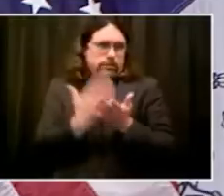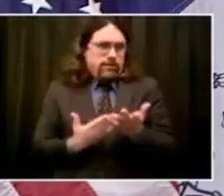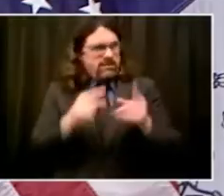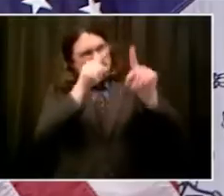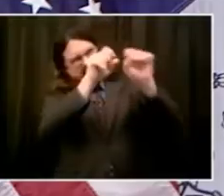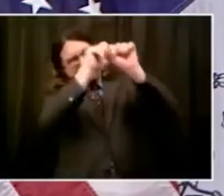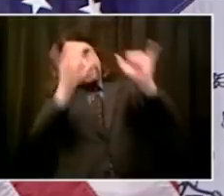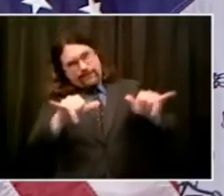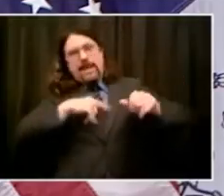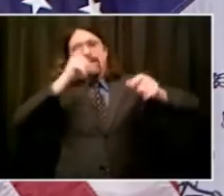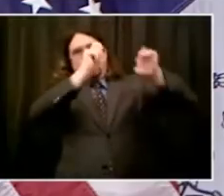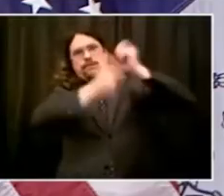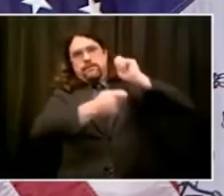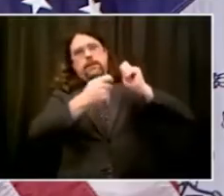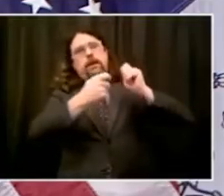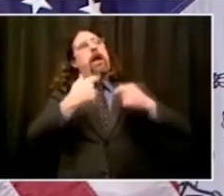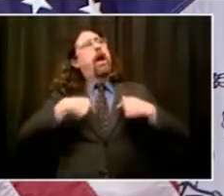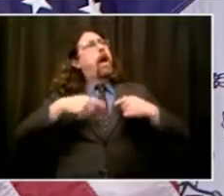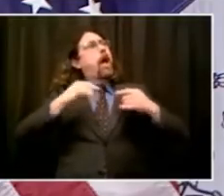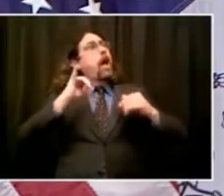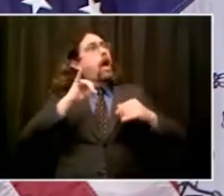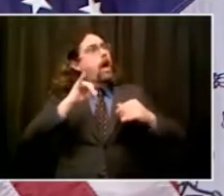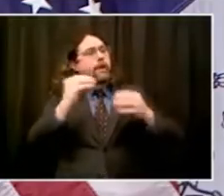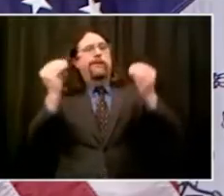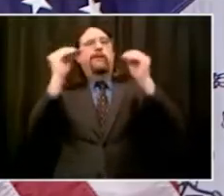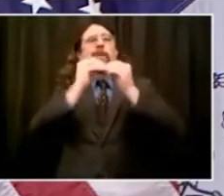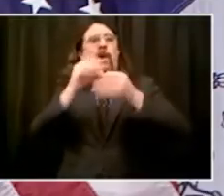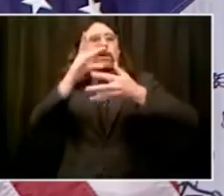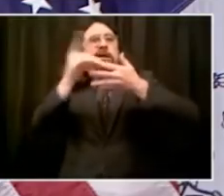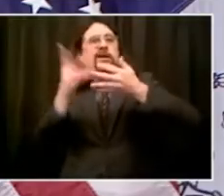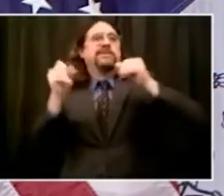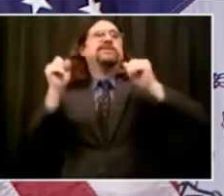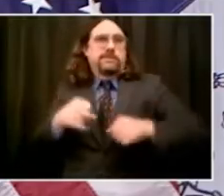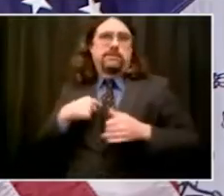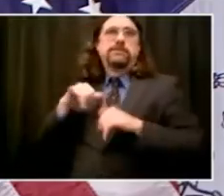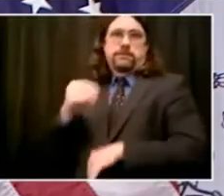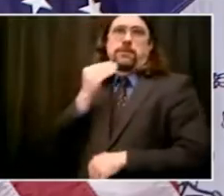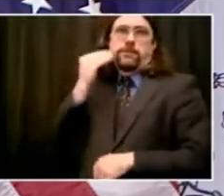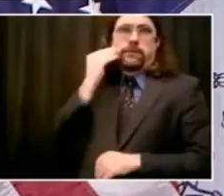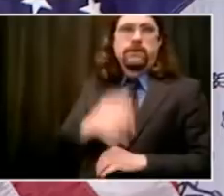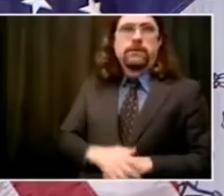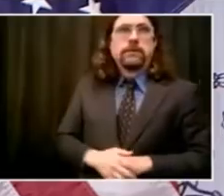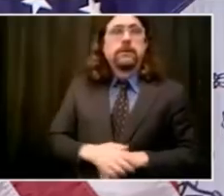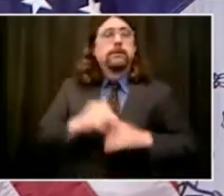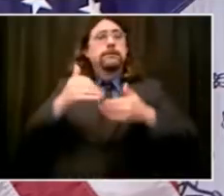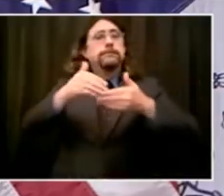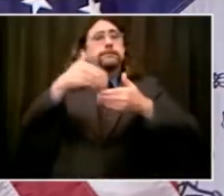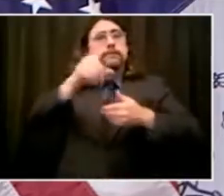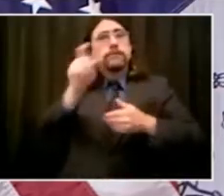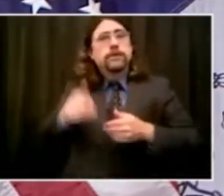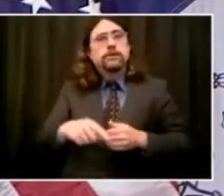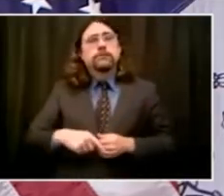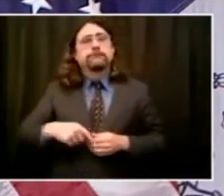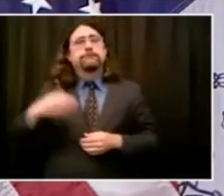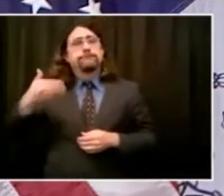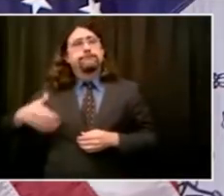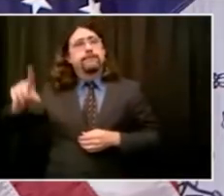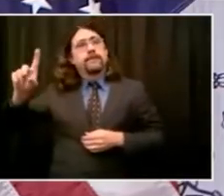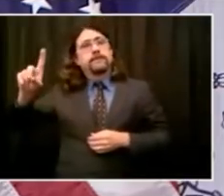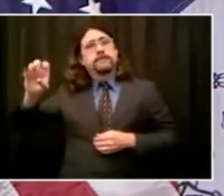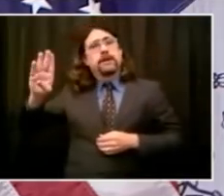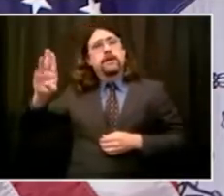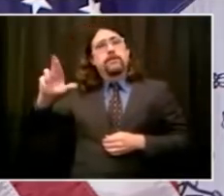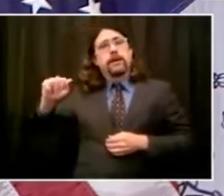Next, we have Deborah Lee from Manhattan Times and Bronx Free Press. Hey, good morning, everyone. I wanted to follow